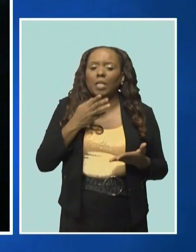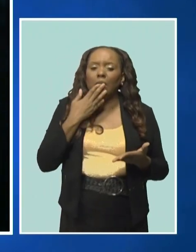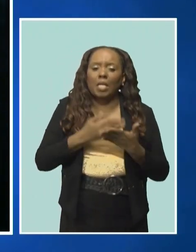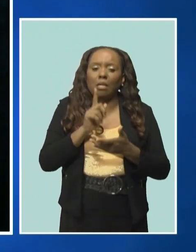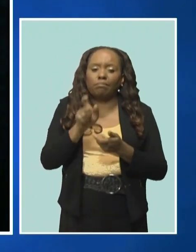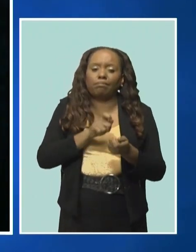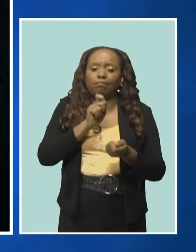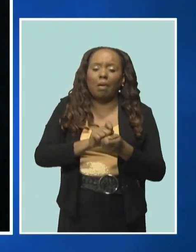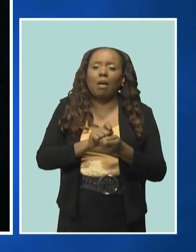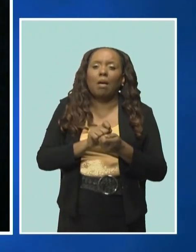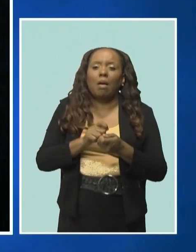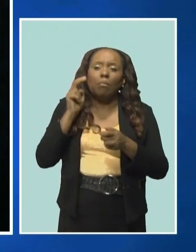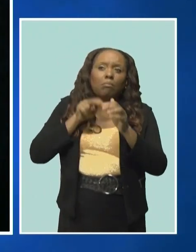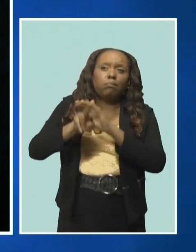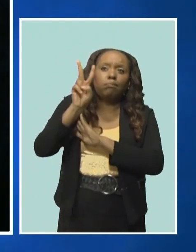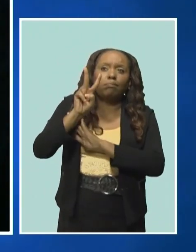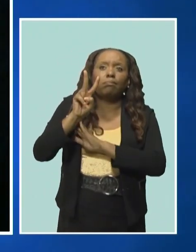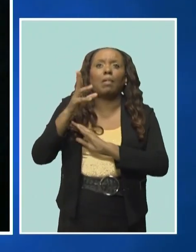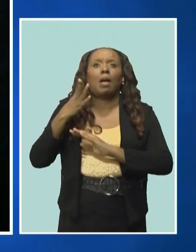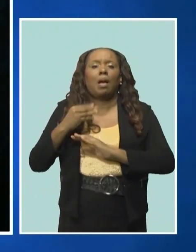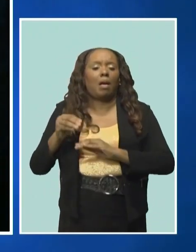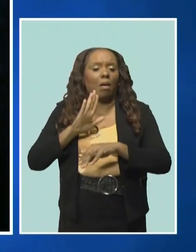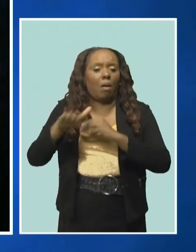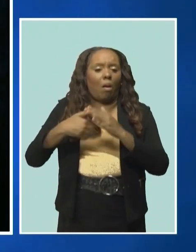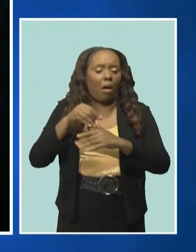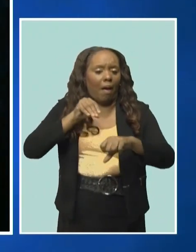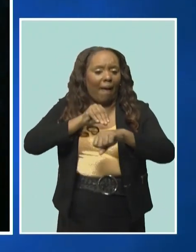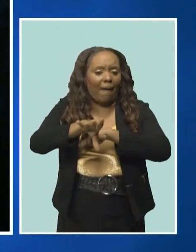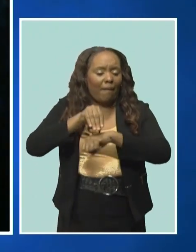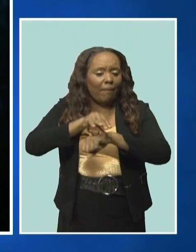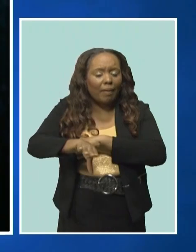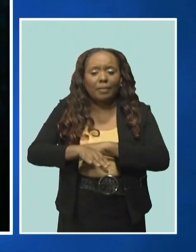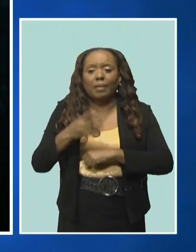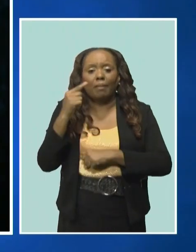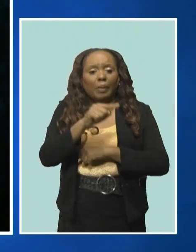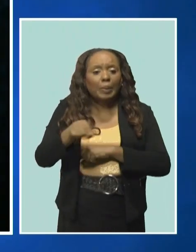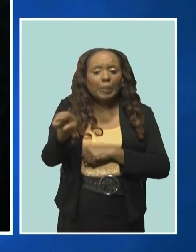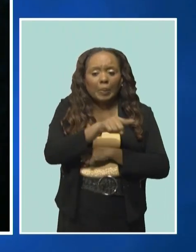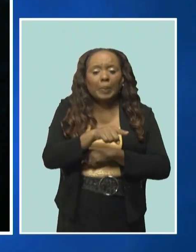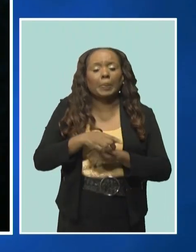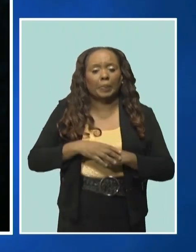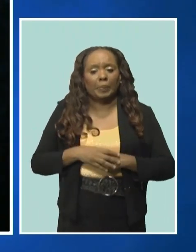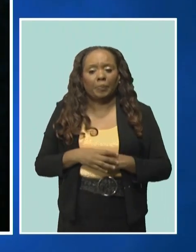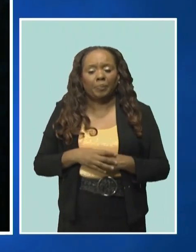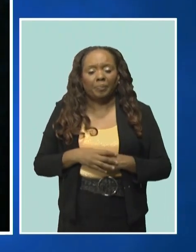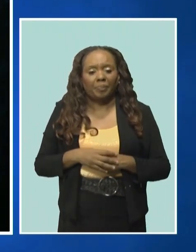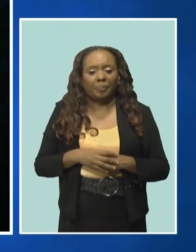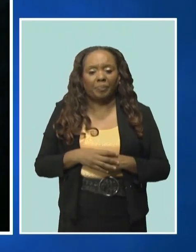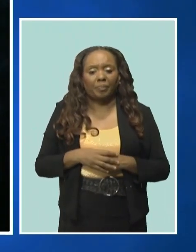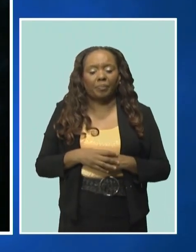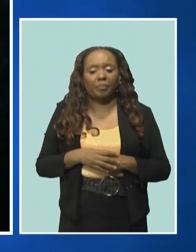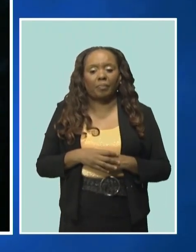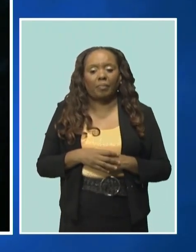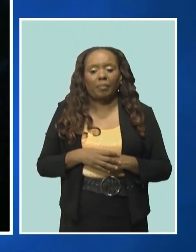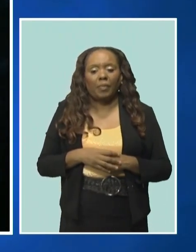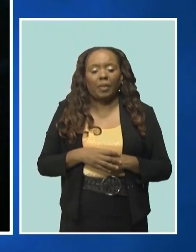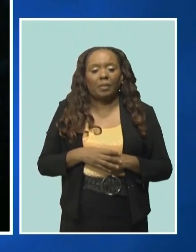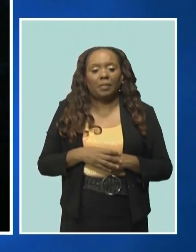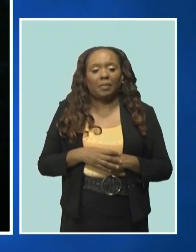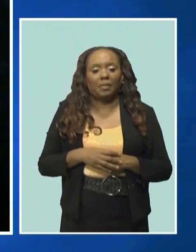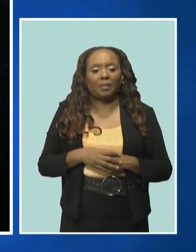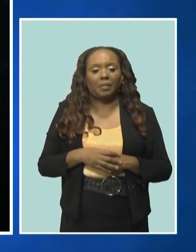their forecasting, and in their spot-on advice to the people and the government of Barbados. A number of people have